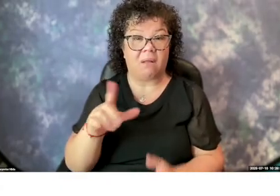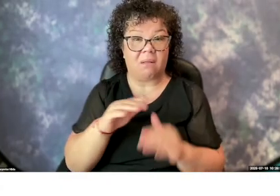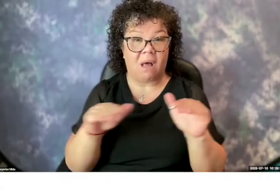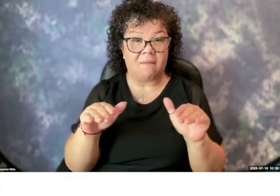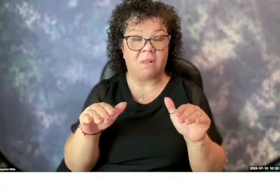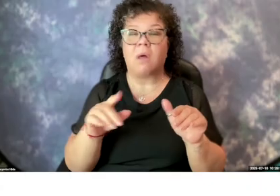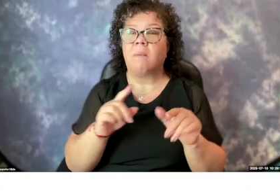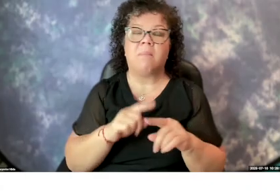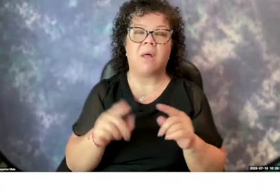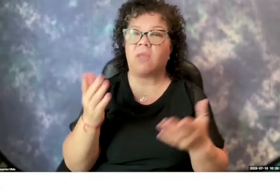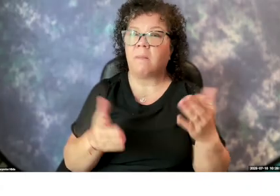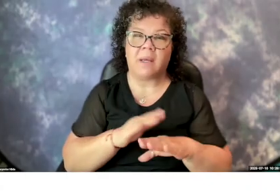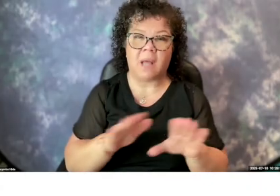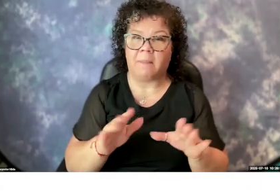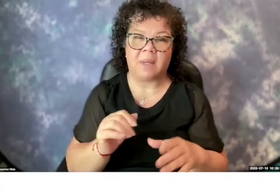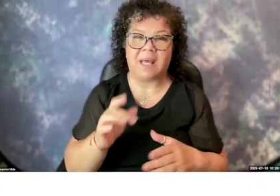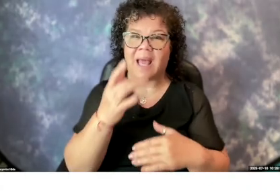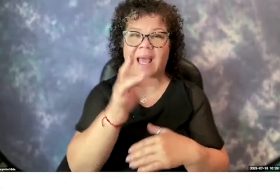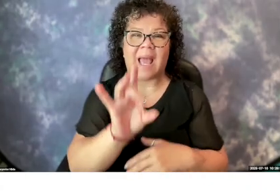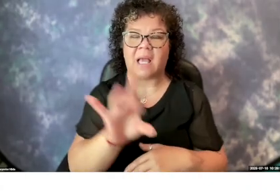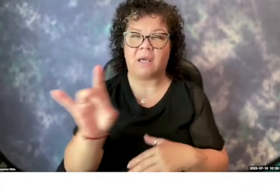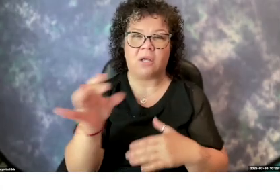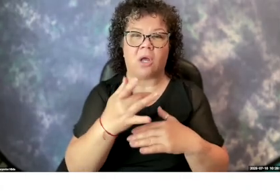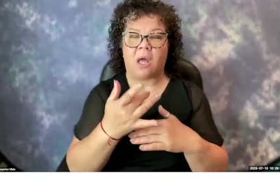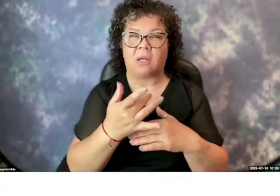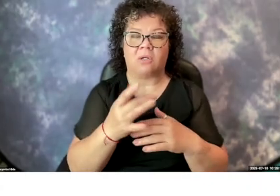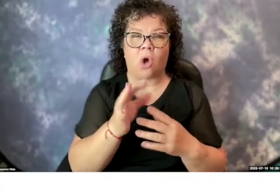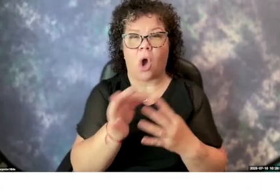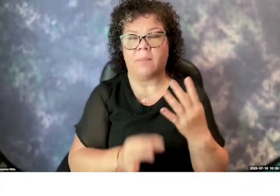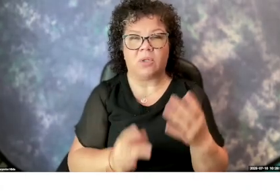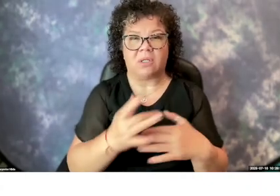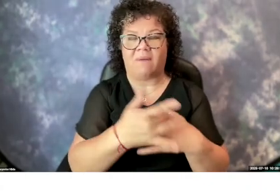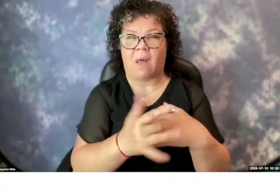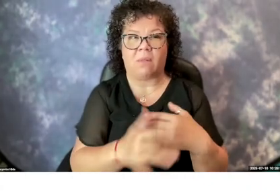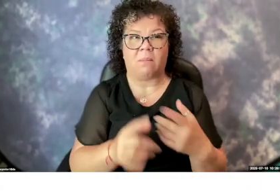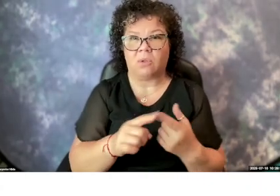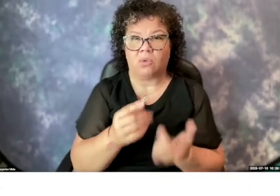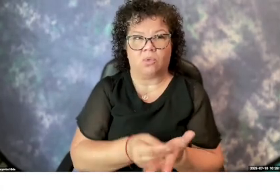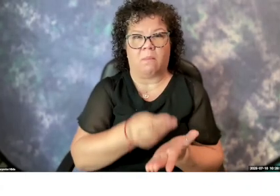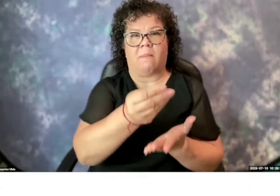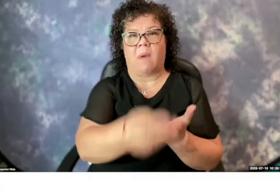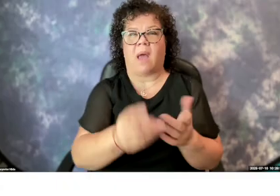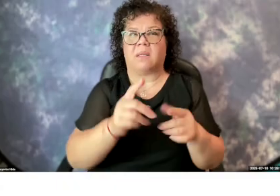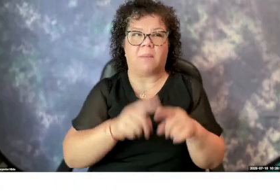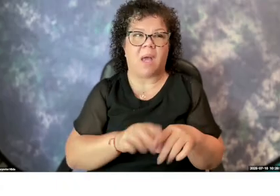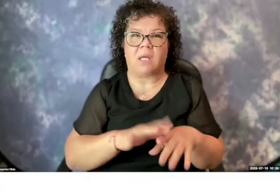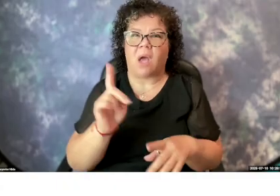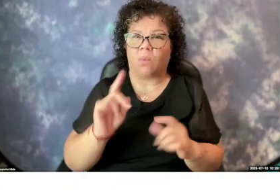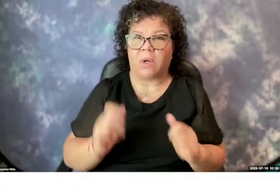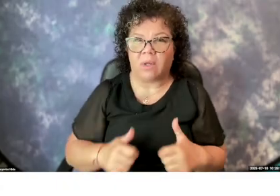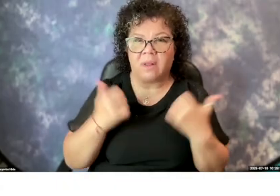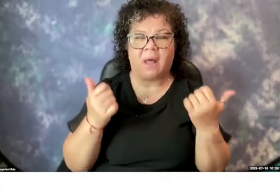88 options available for purchase in the market, depending on supply and where people are and things of that